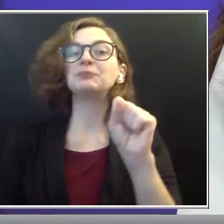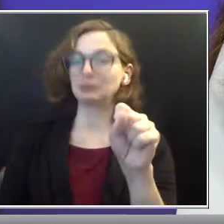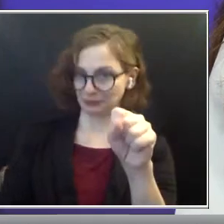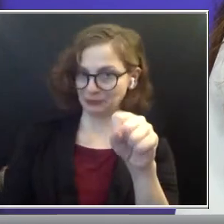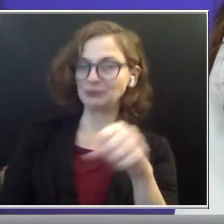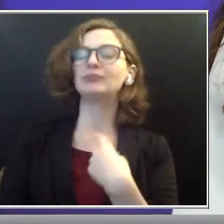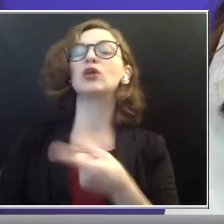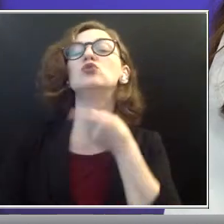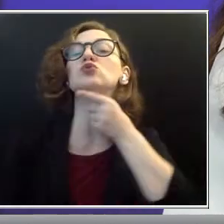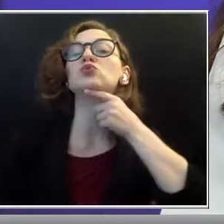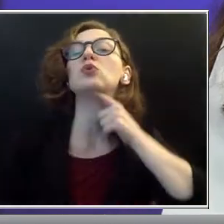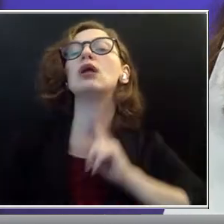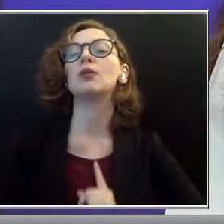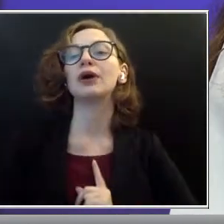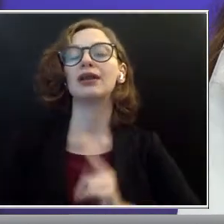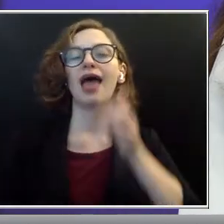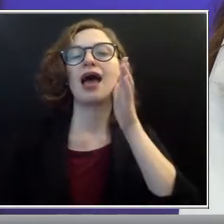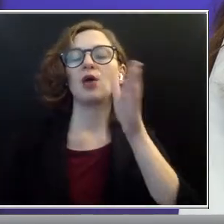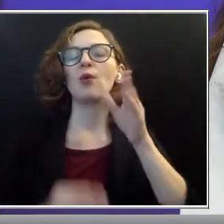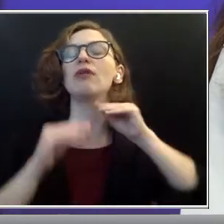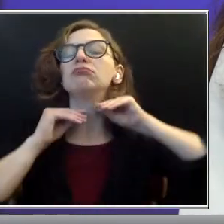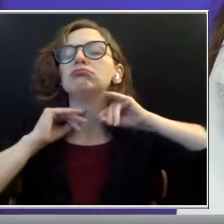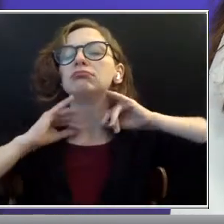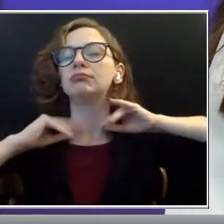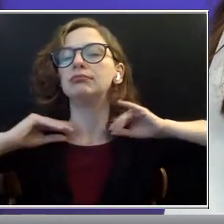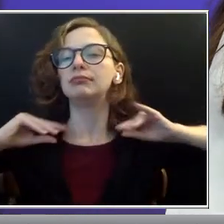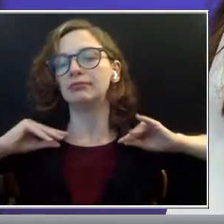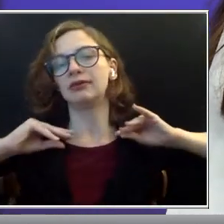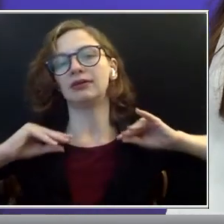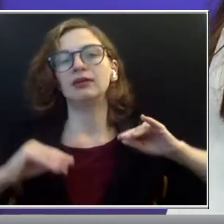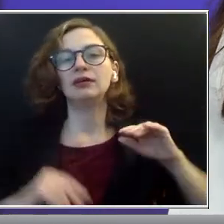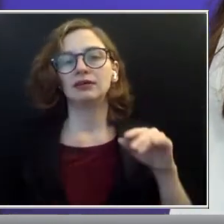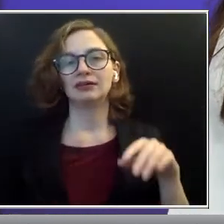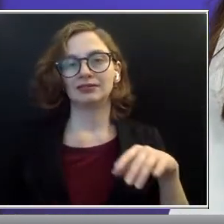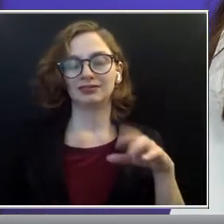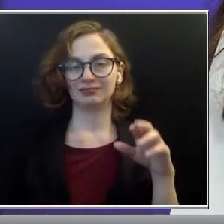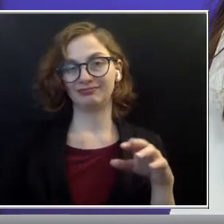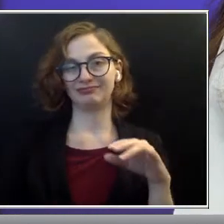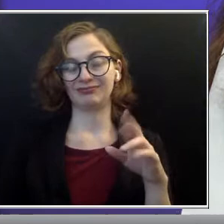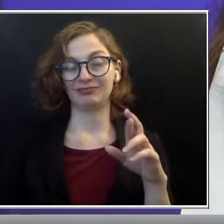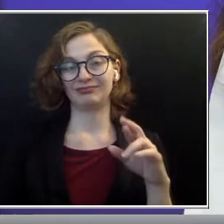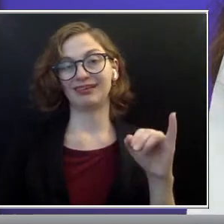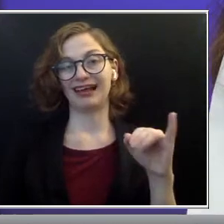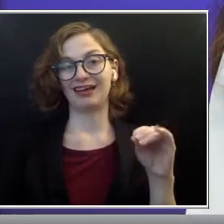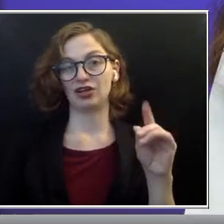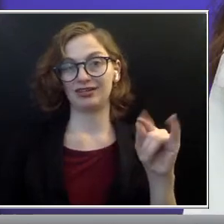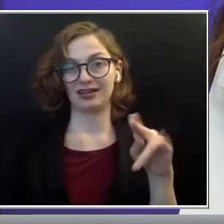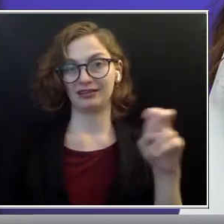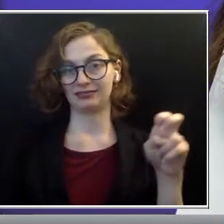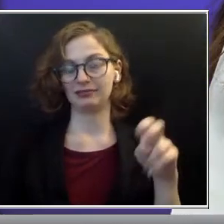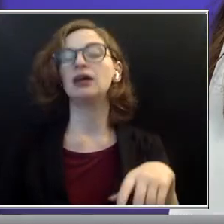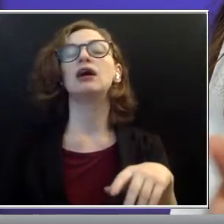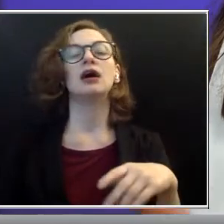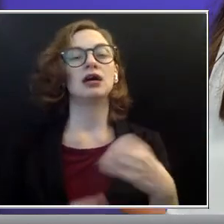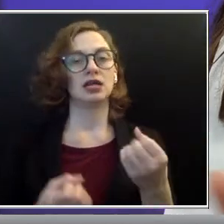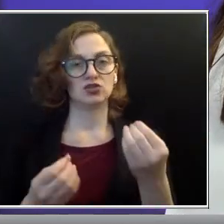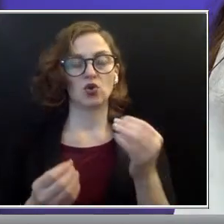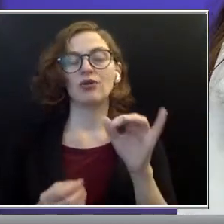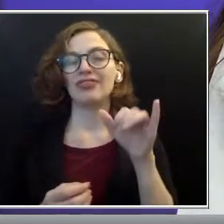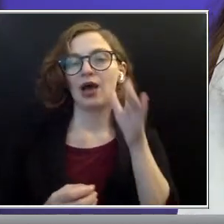thyroid gland and results in destruction of your thyroid tissue. So we solve the hyperthyroidism in that situation, and the patient then